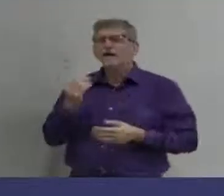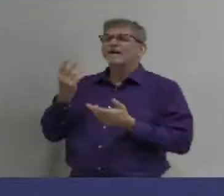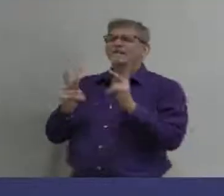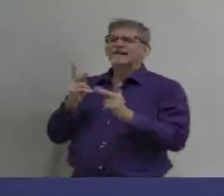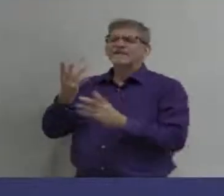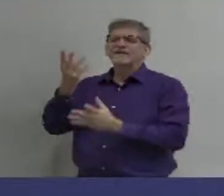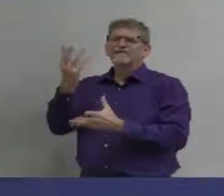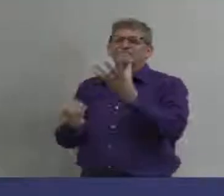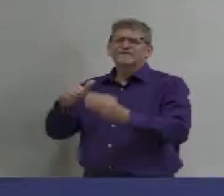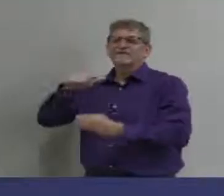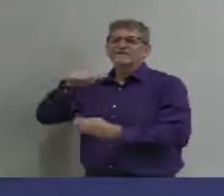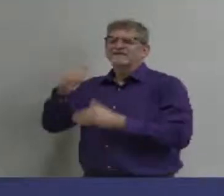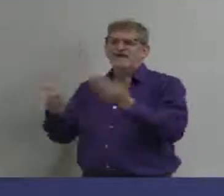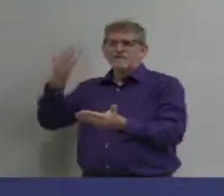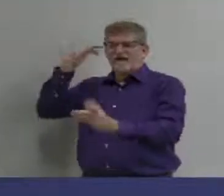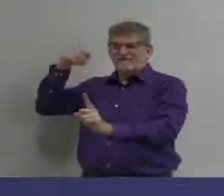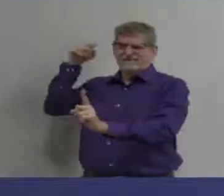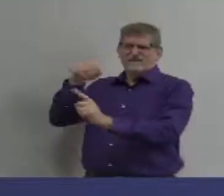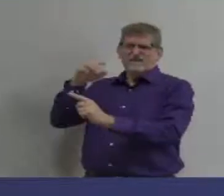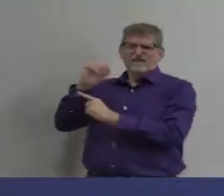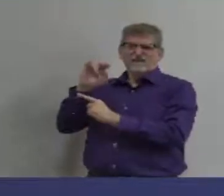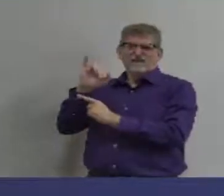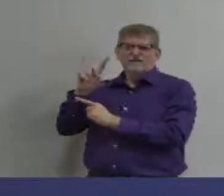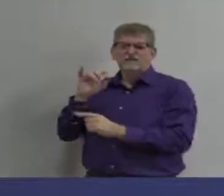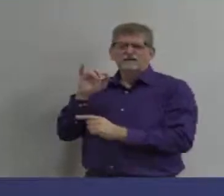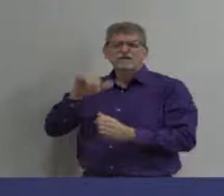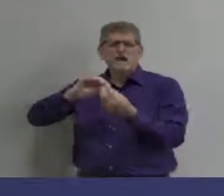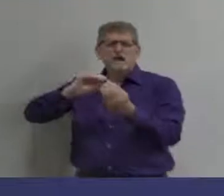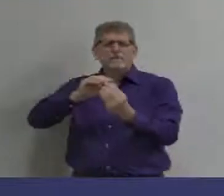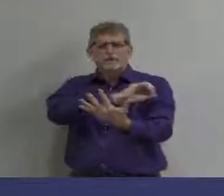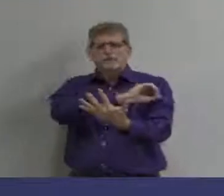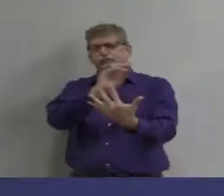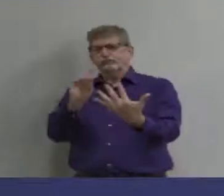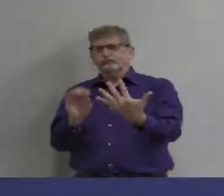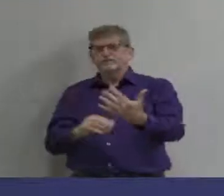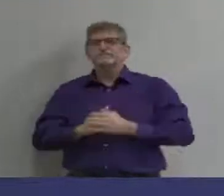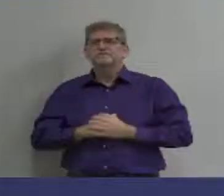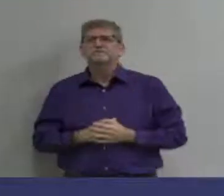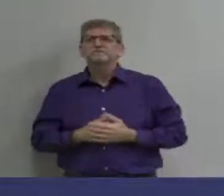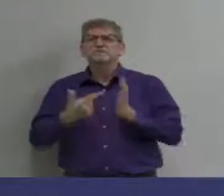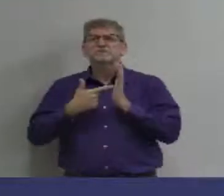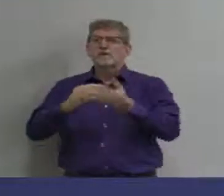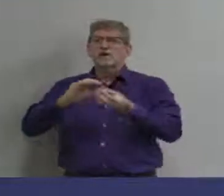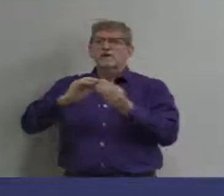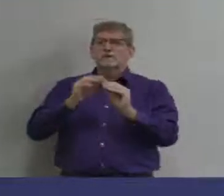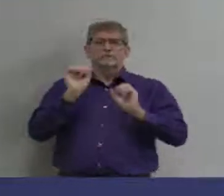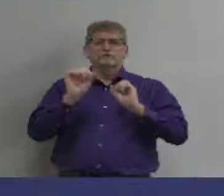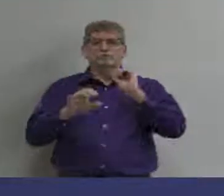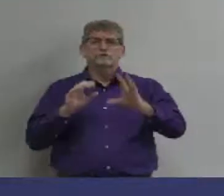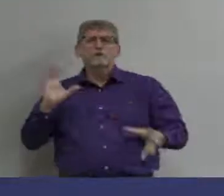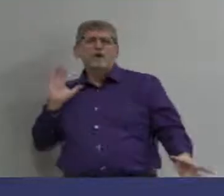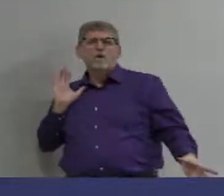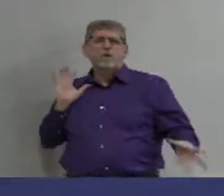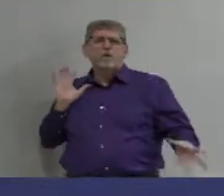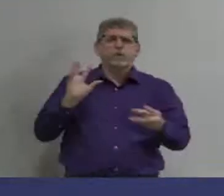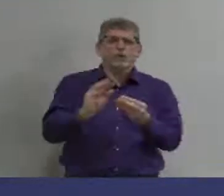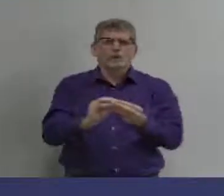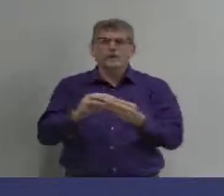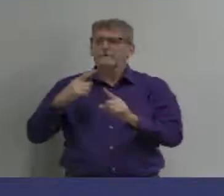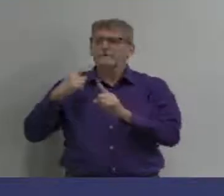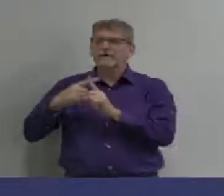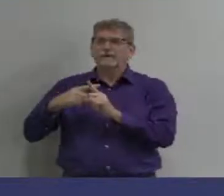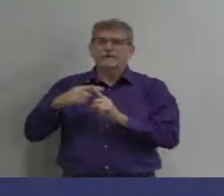slide summarizes our current cumulative case data. Cumulatively, we have almost